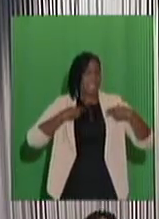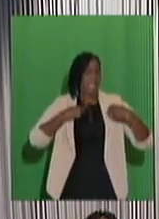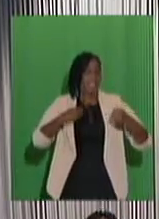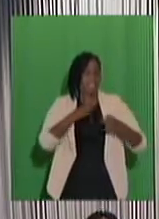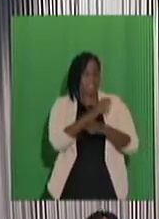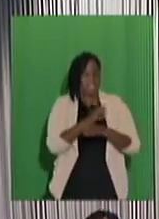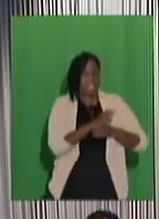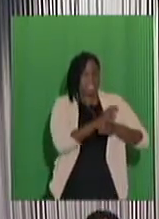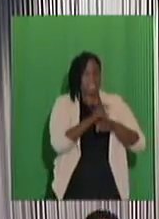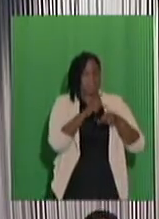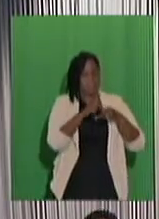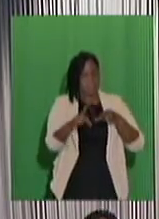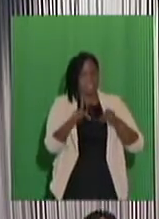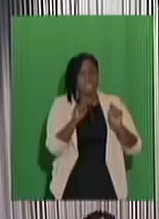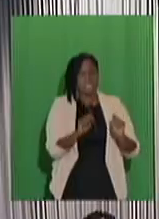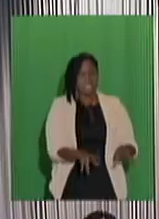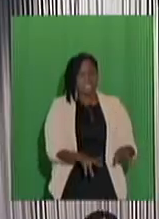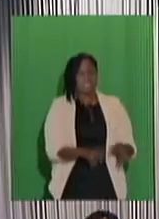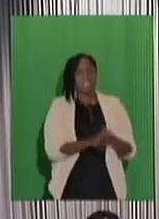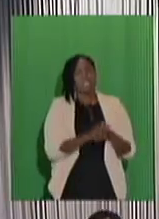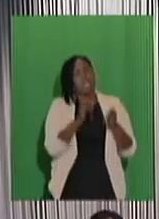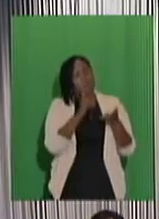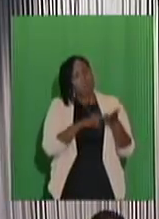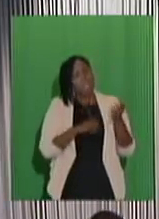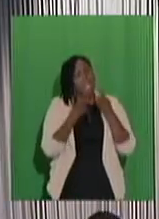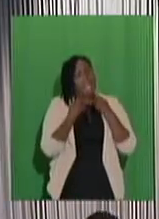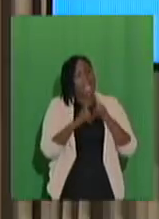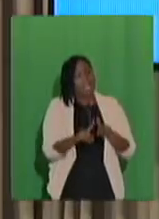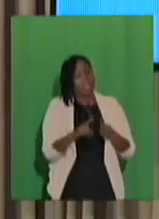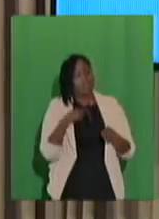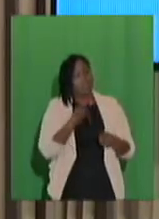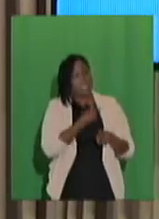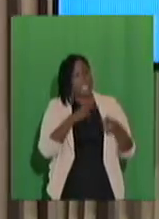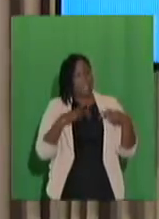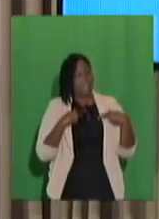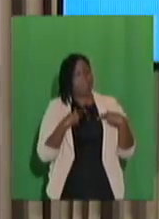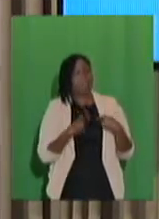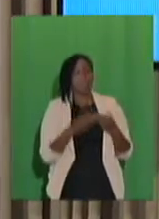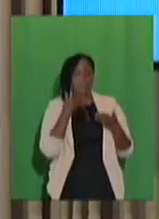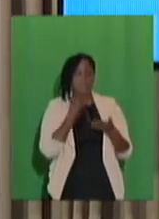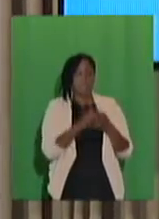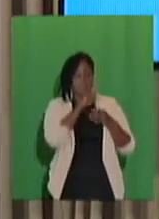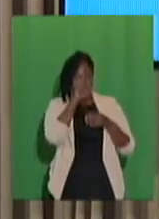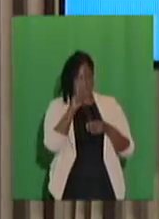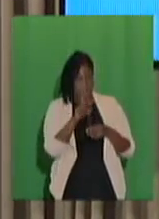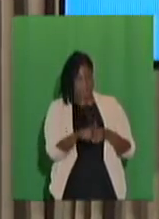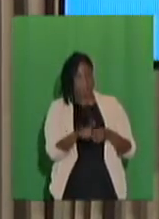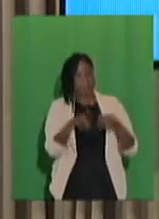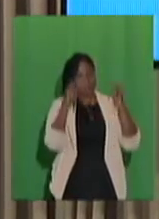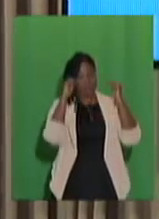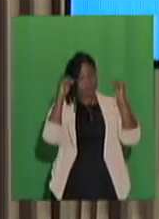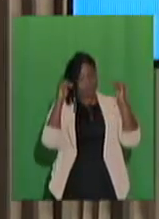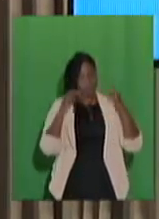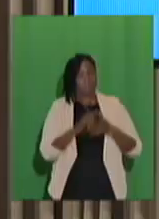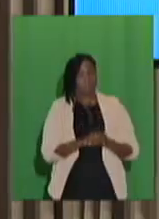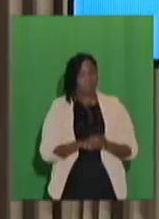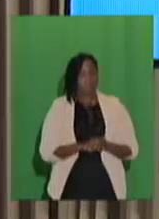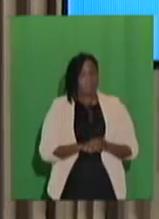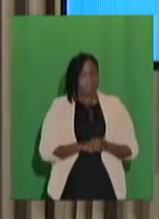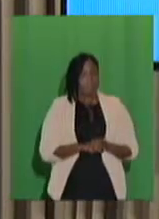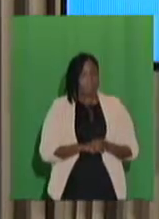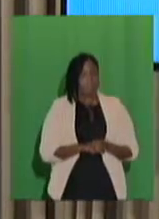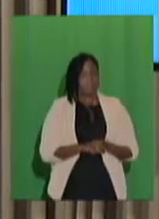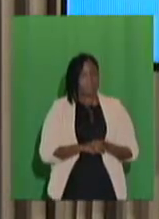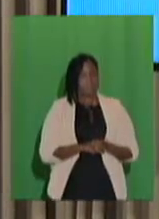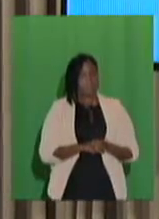have from those tests? Okay, so that's a good question. About a month ago, the directive from the Ministry of Health, the